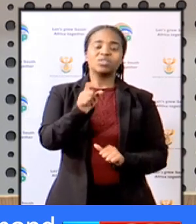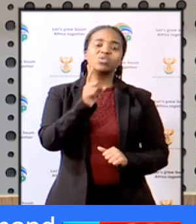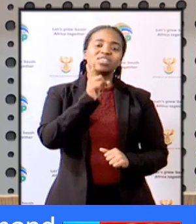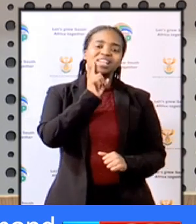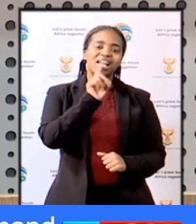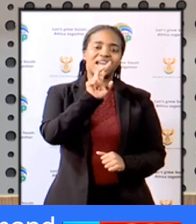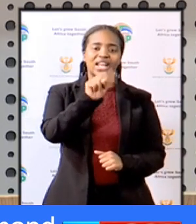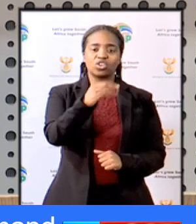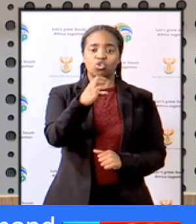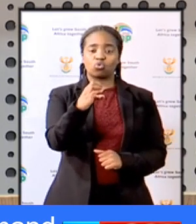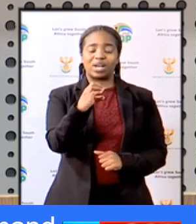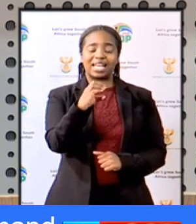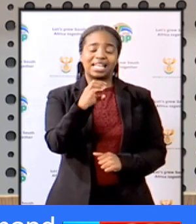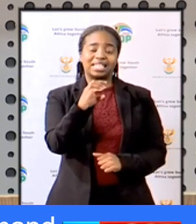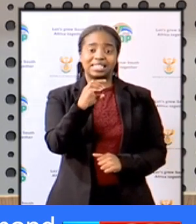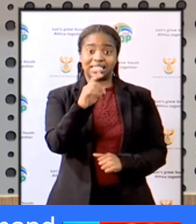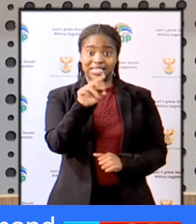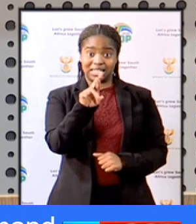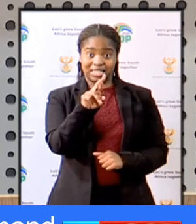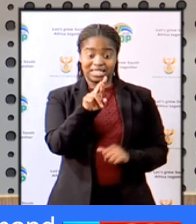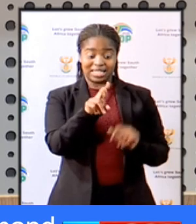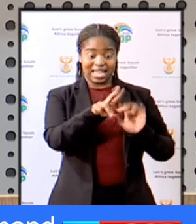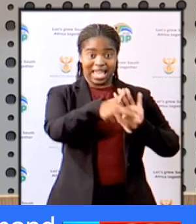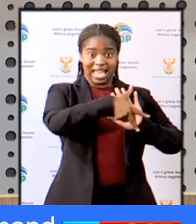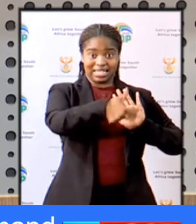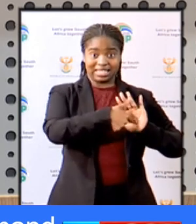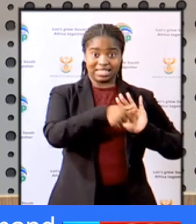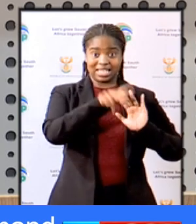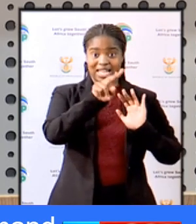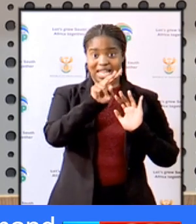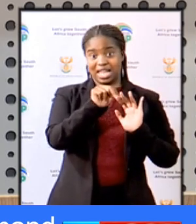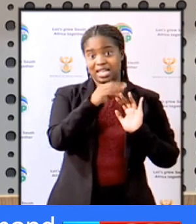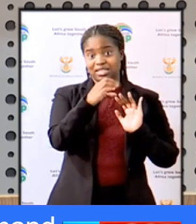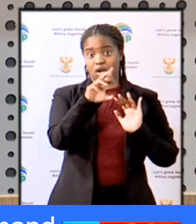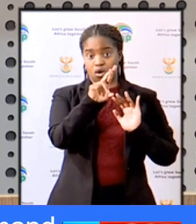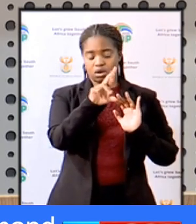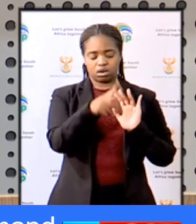Act, it has a requirement that